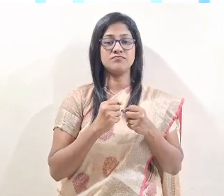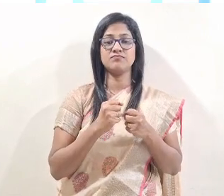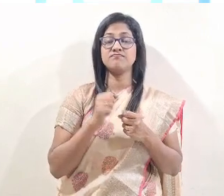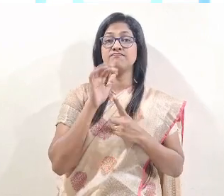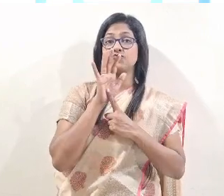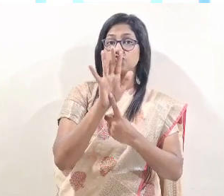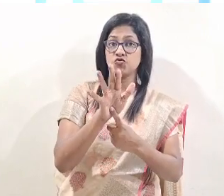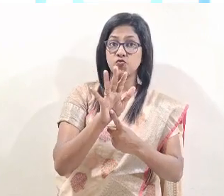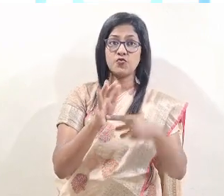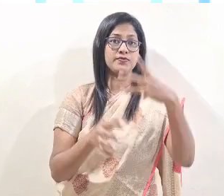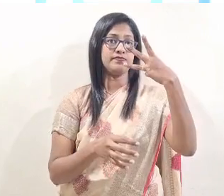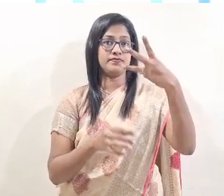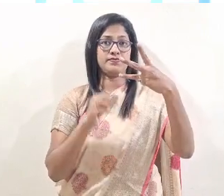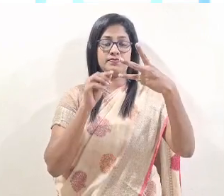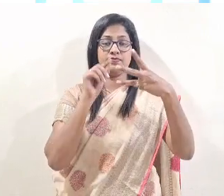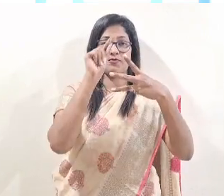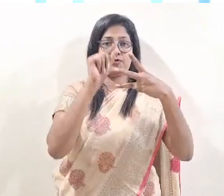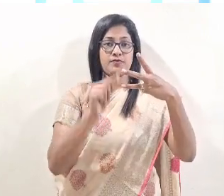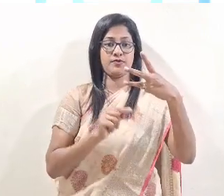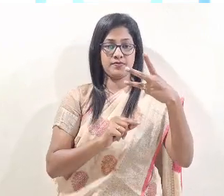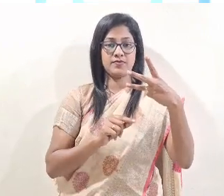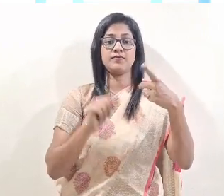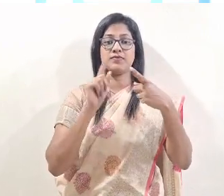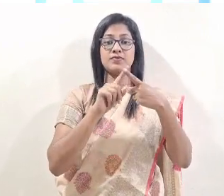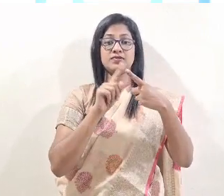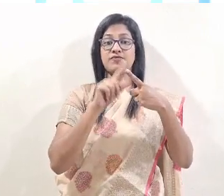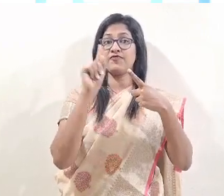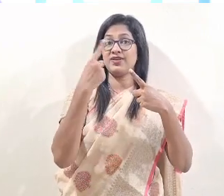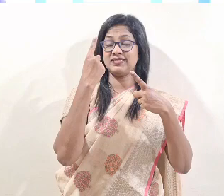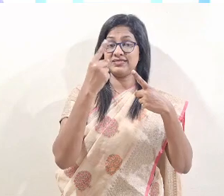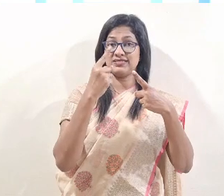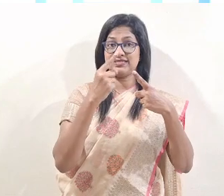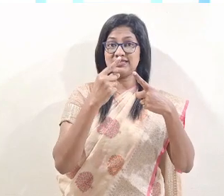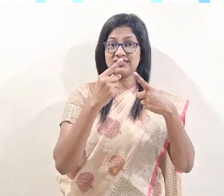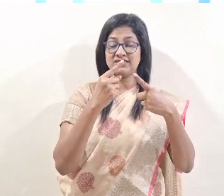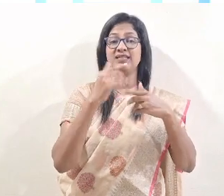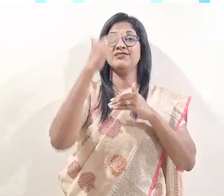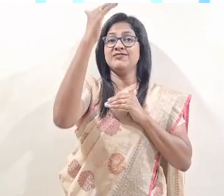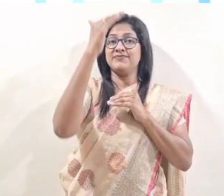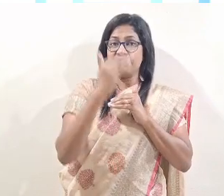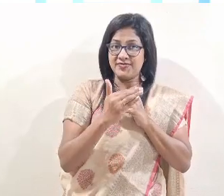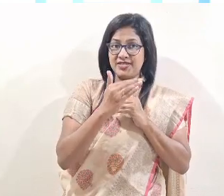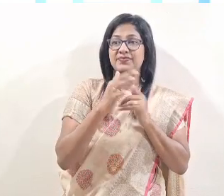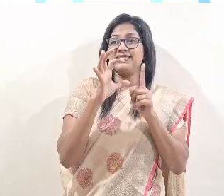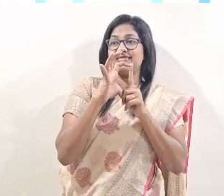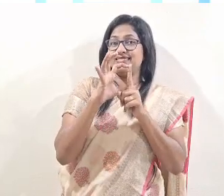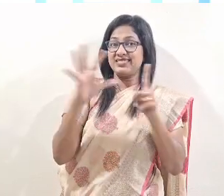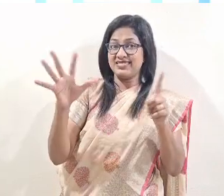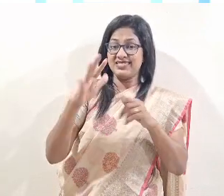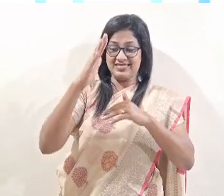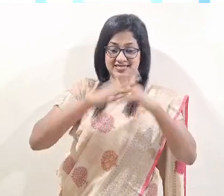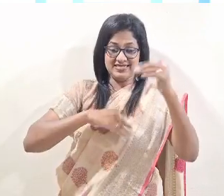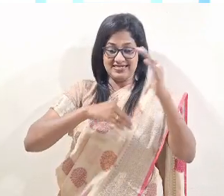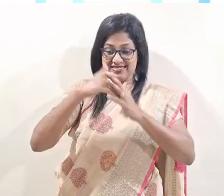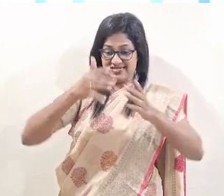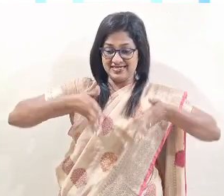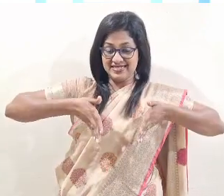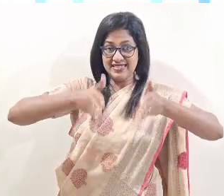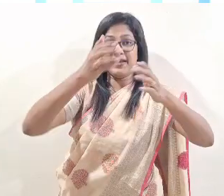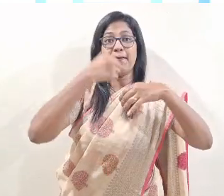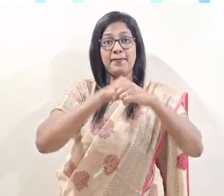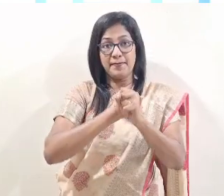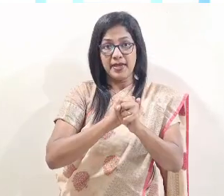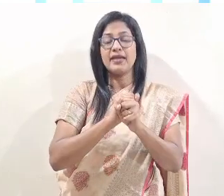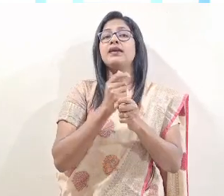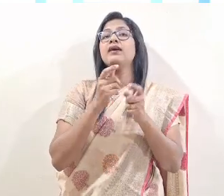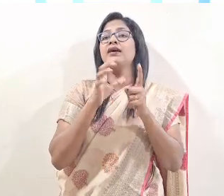3 points. So first, of course, minimize the risks during construction phase. And